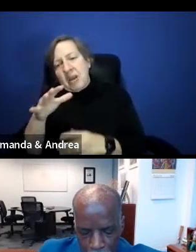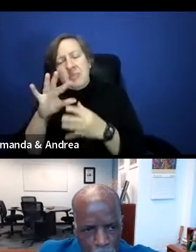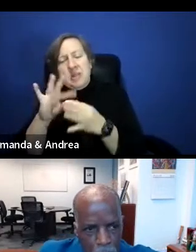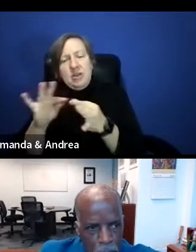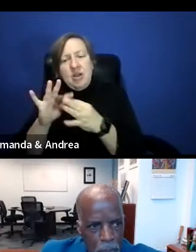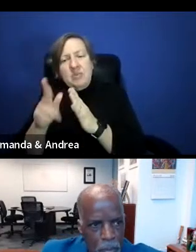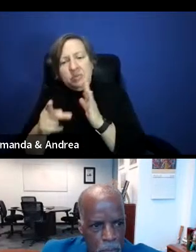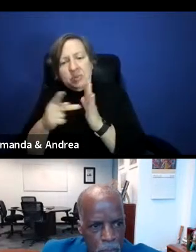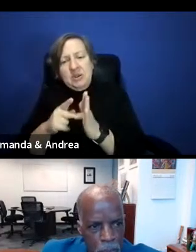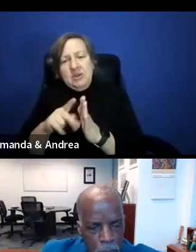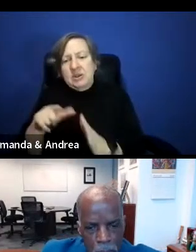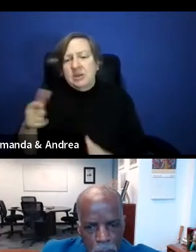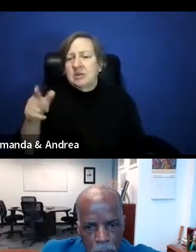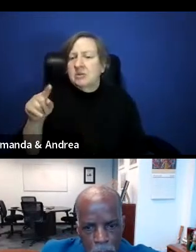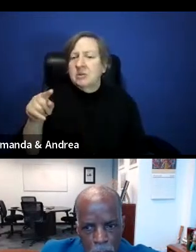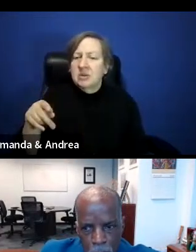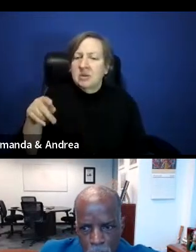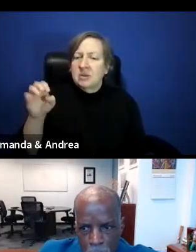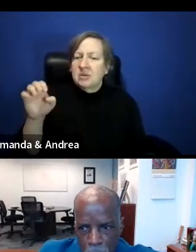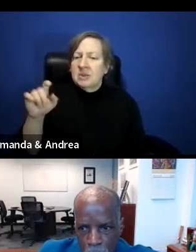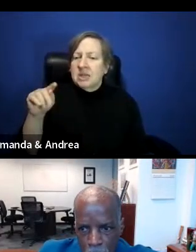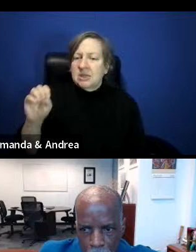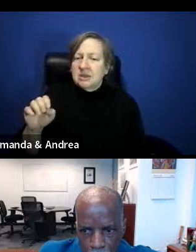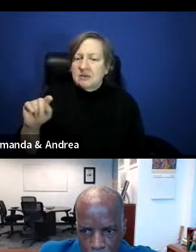it to Pete.